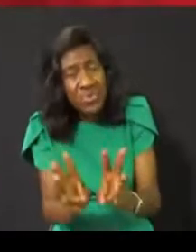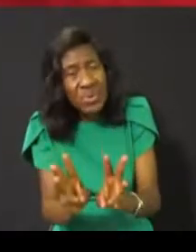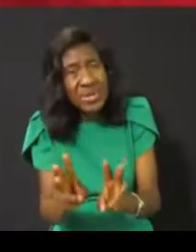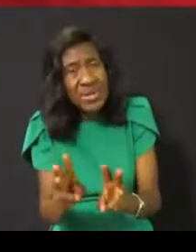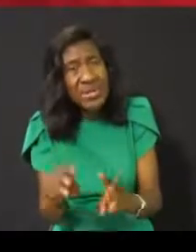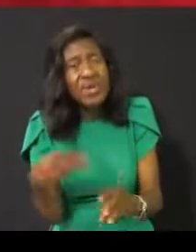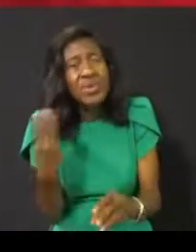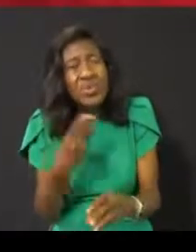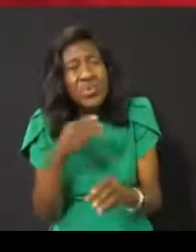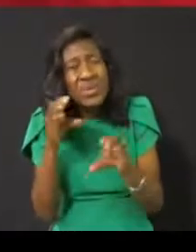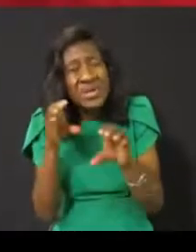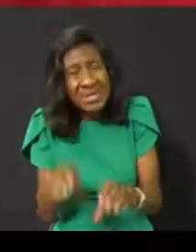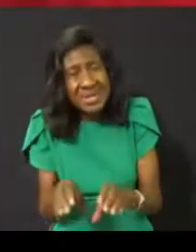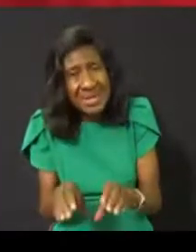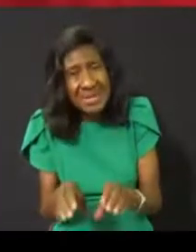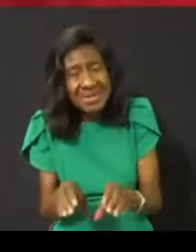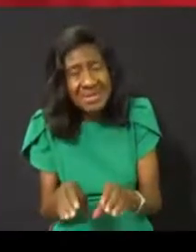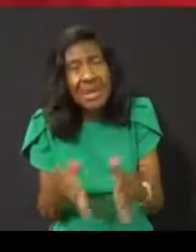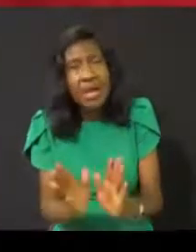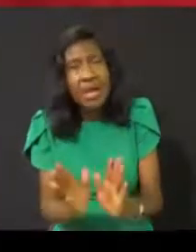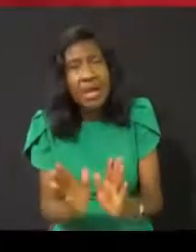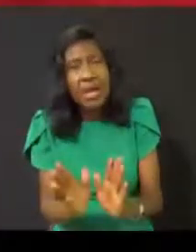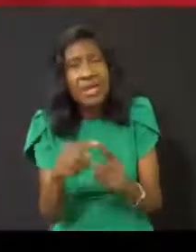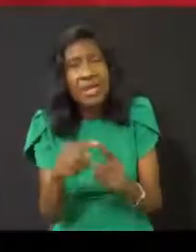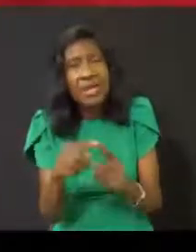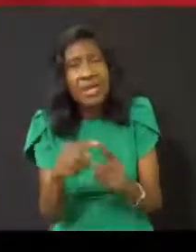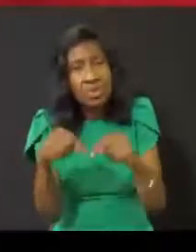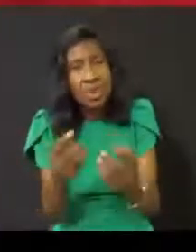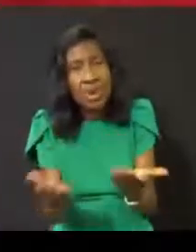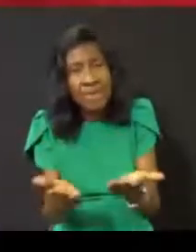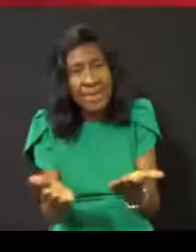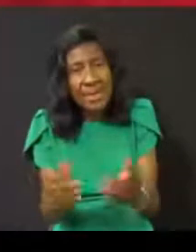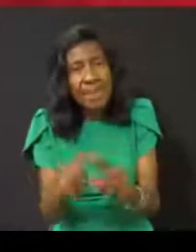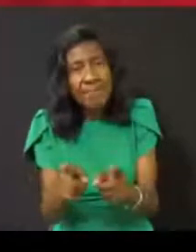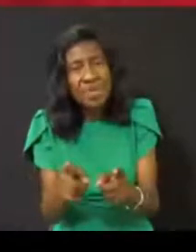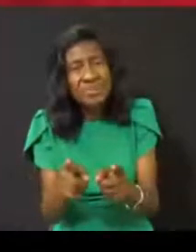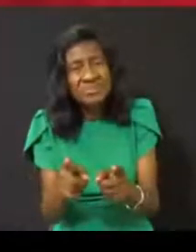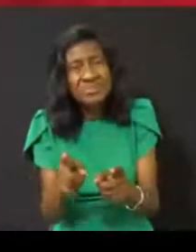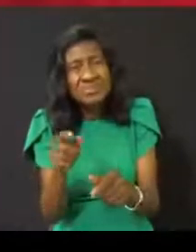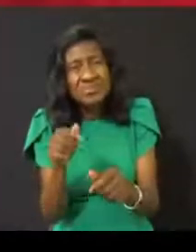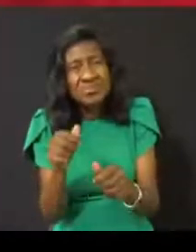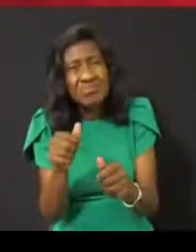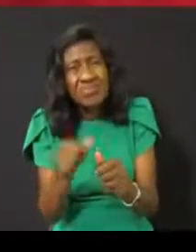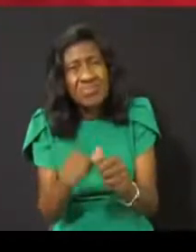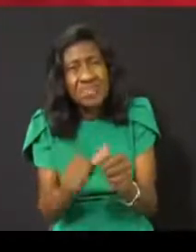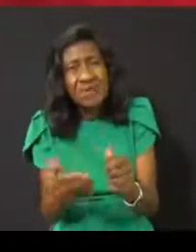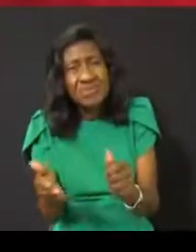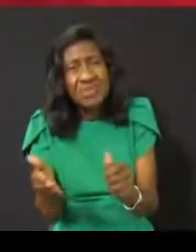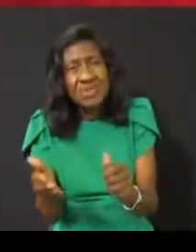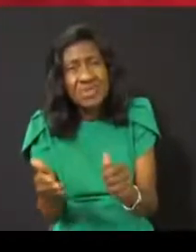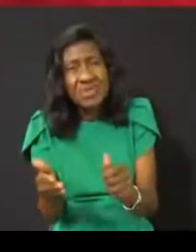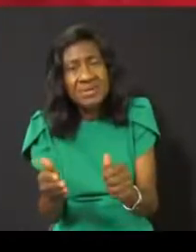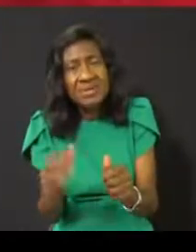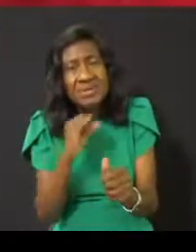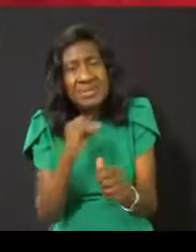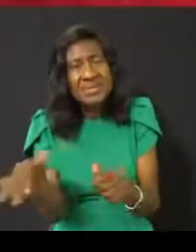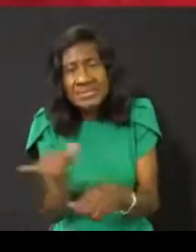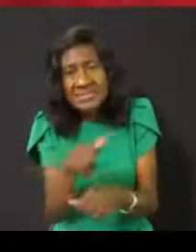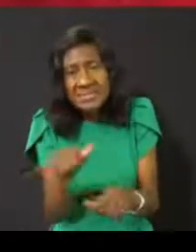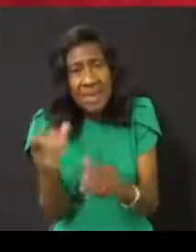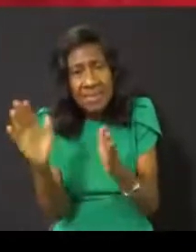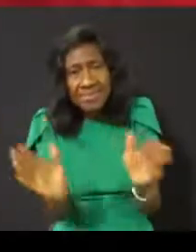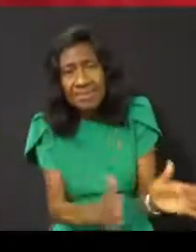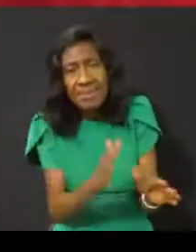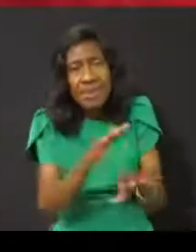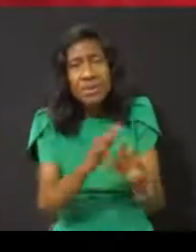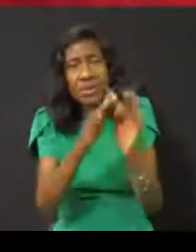proviso. But largely everything else is the same. What we're doing now, as I stated earlier, and the government